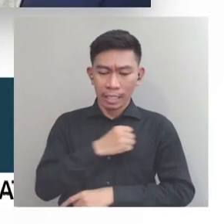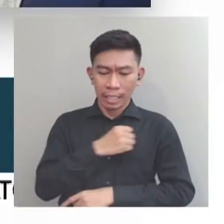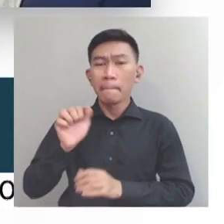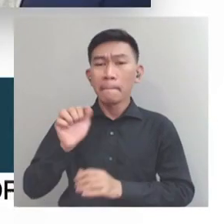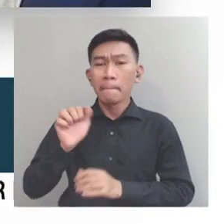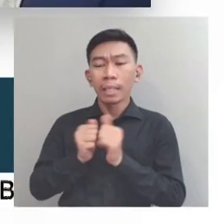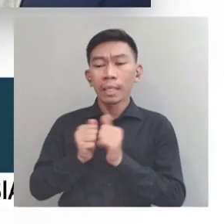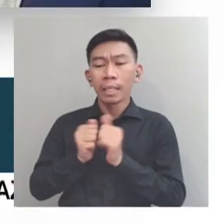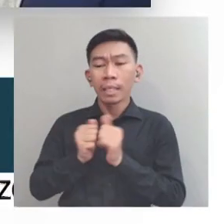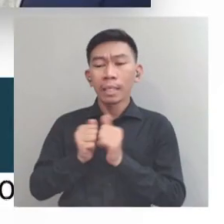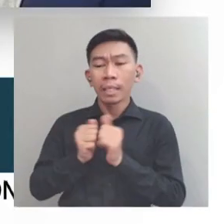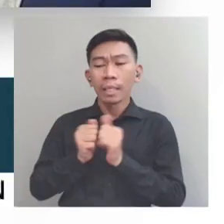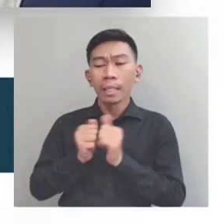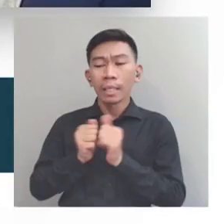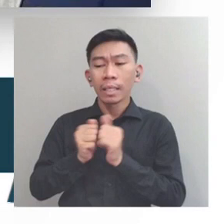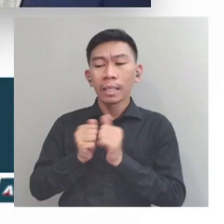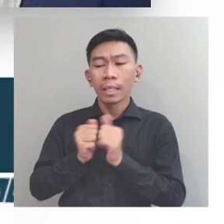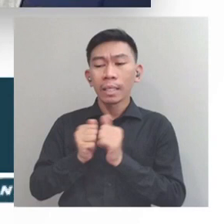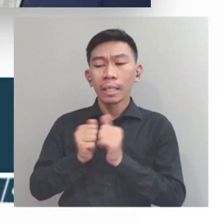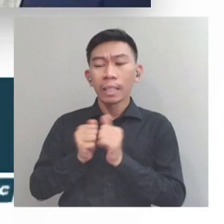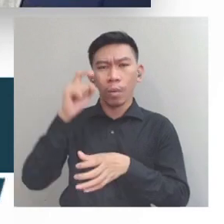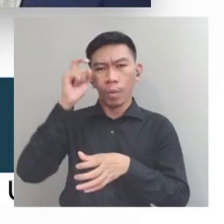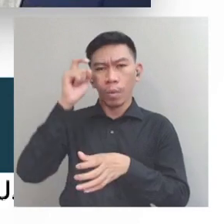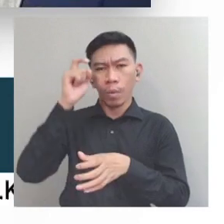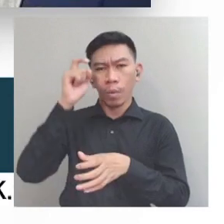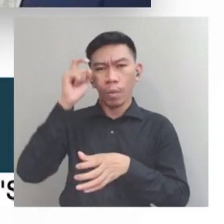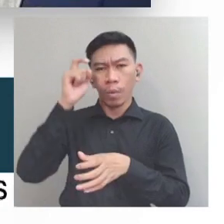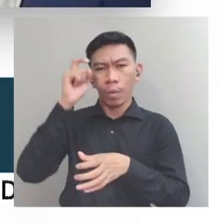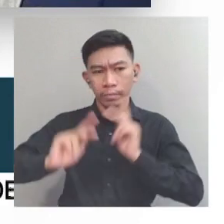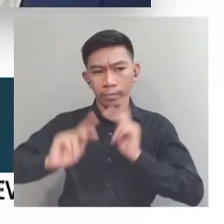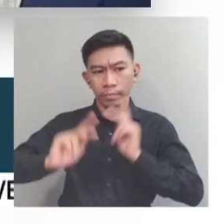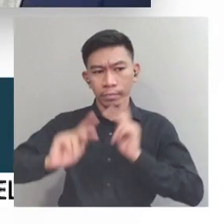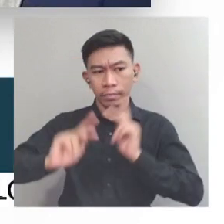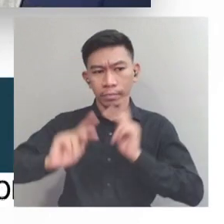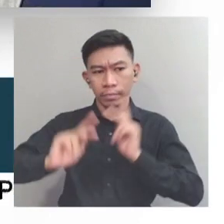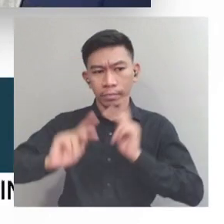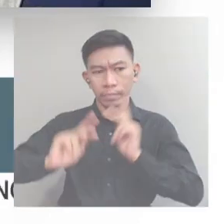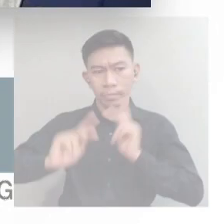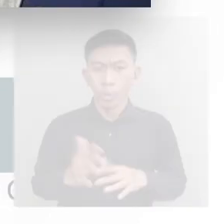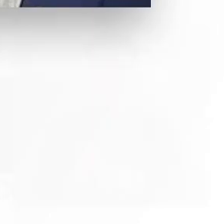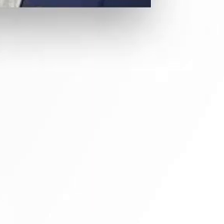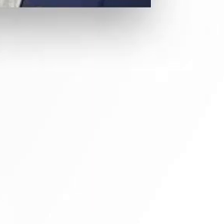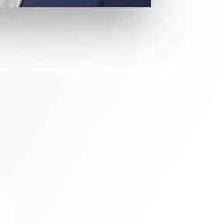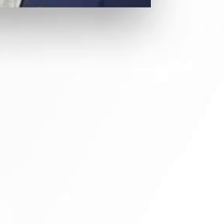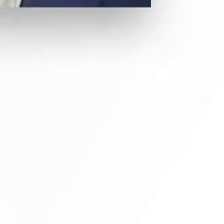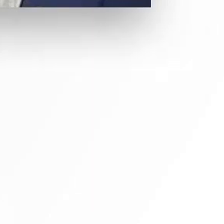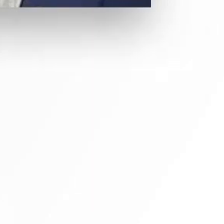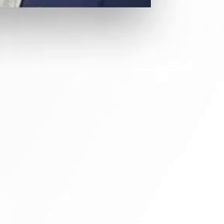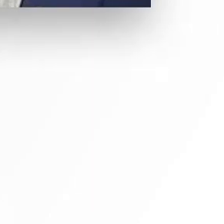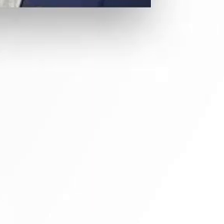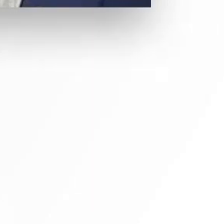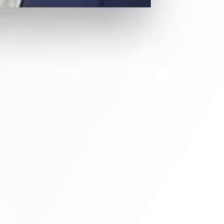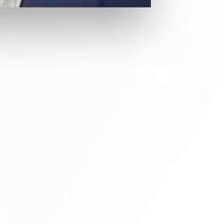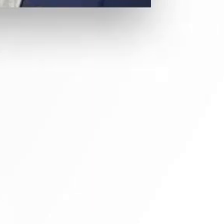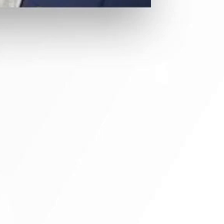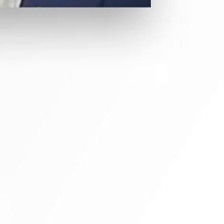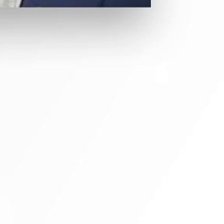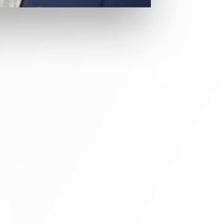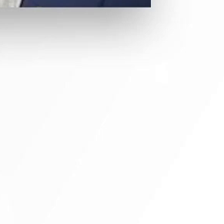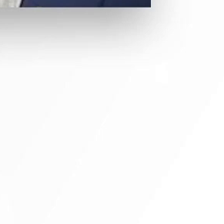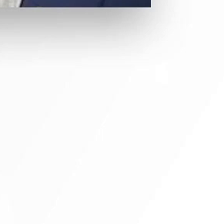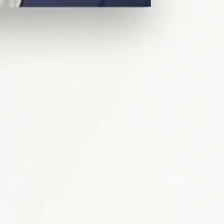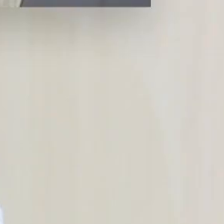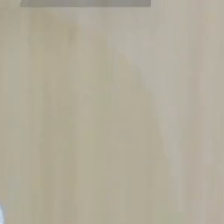or gimmickry. But Lacson added that once you take your oath of office, you stop being a showman and start becoming